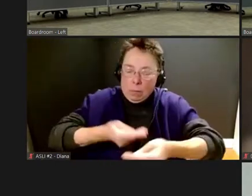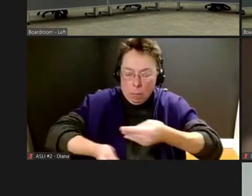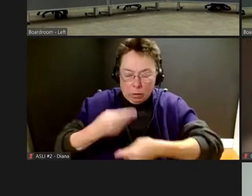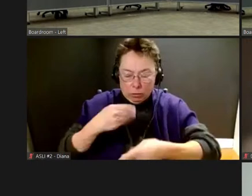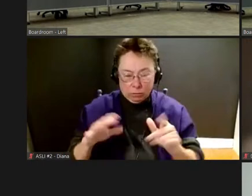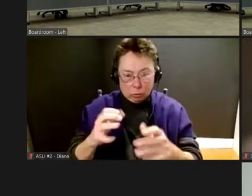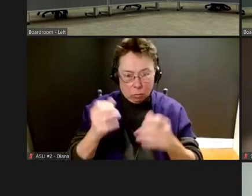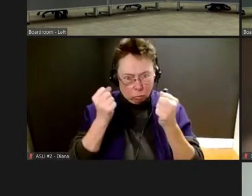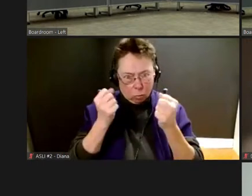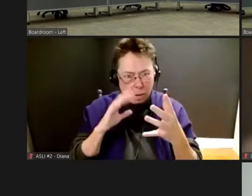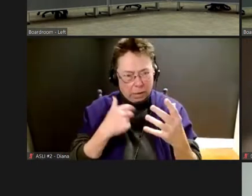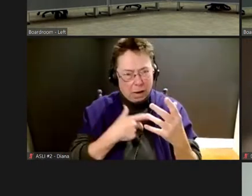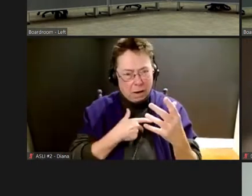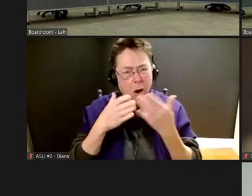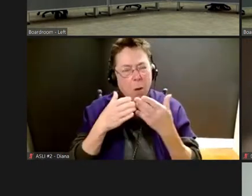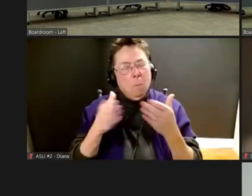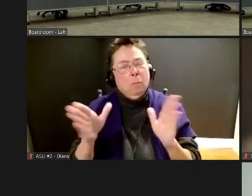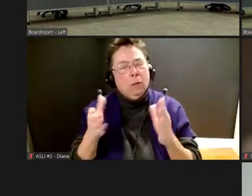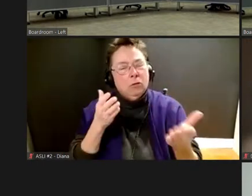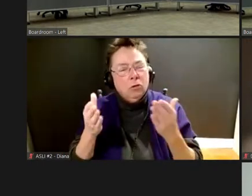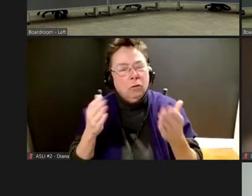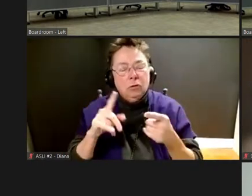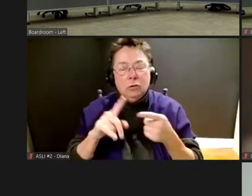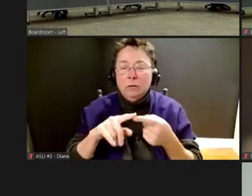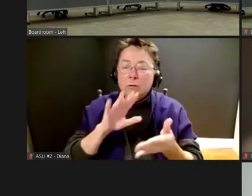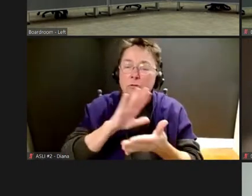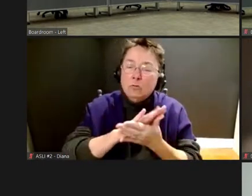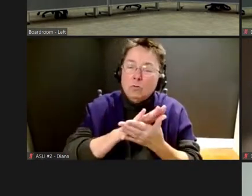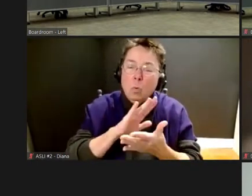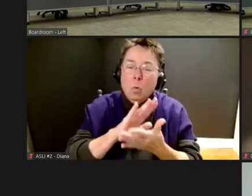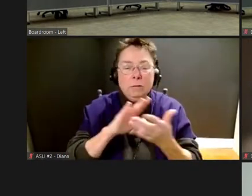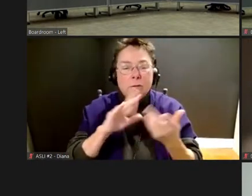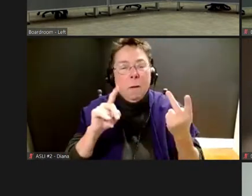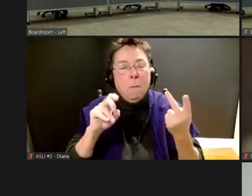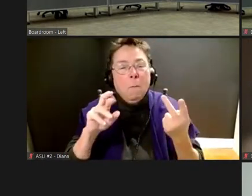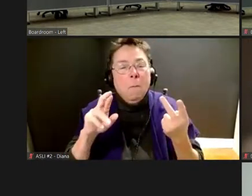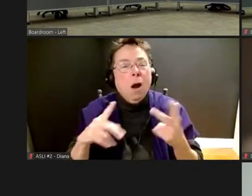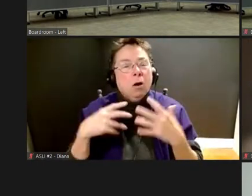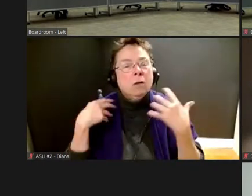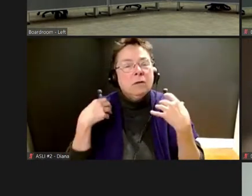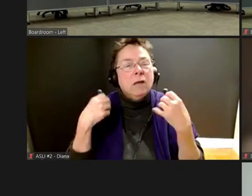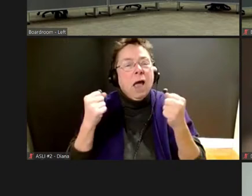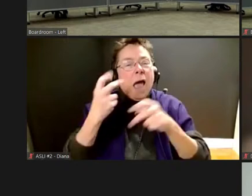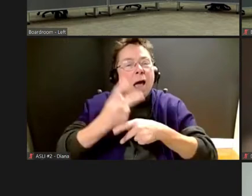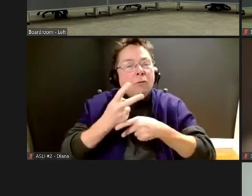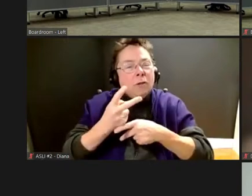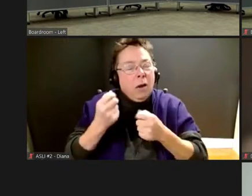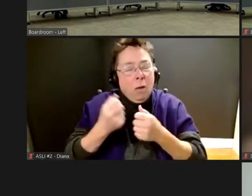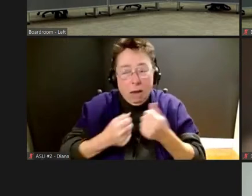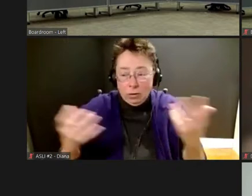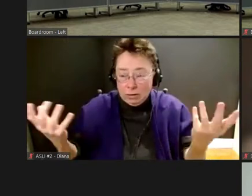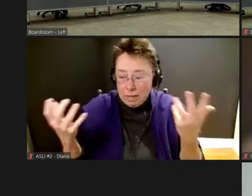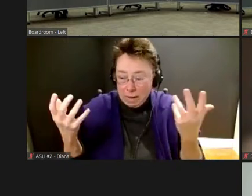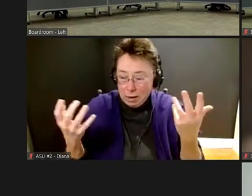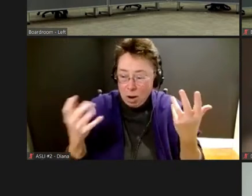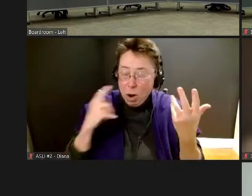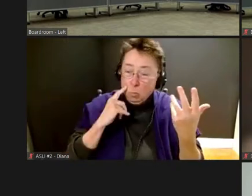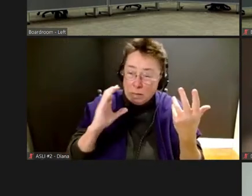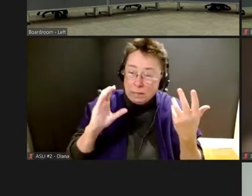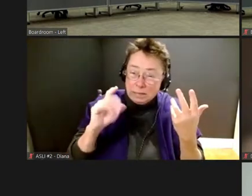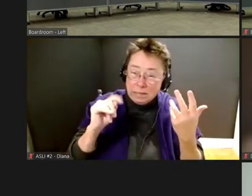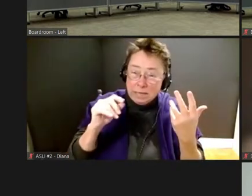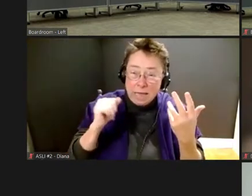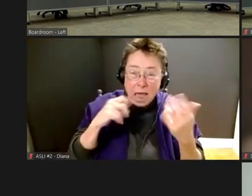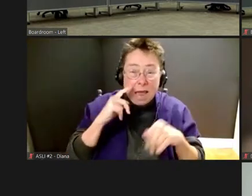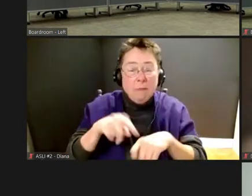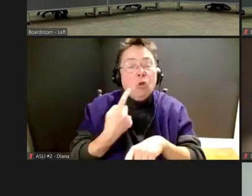our needed public services, including schools, parks, healthcare, et cetera. Does public transit really need long unpaid swing